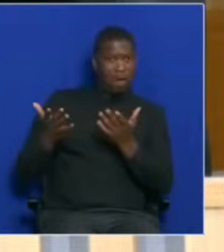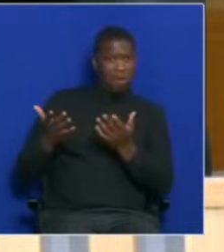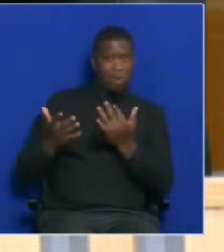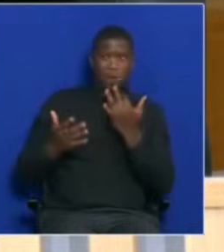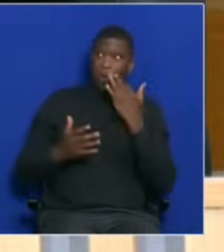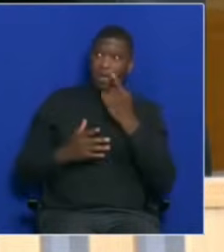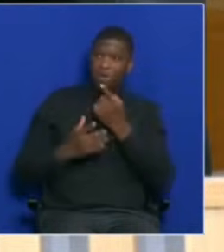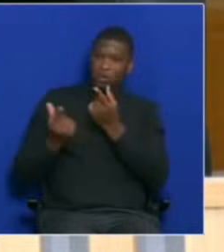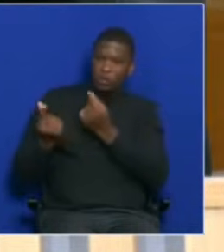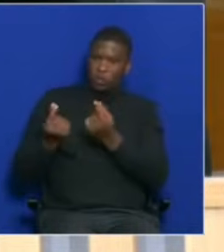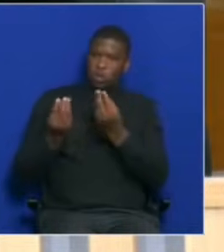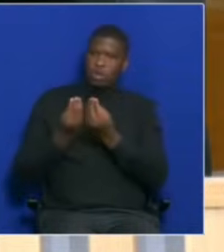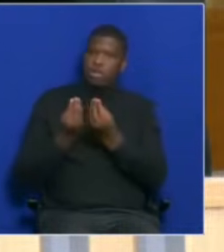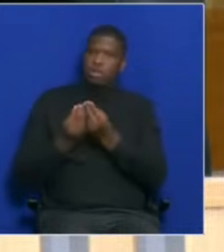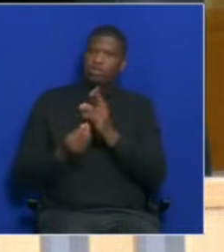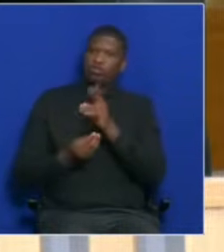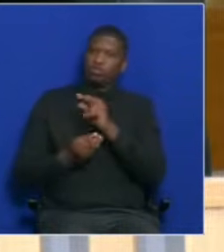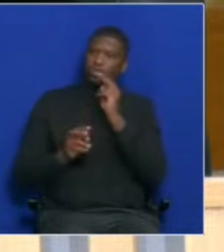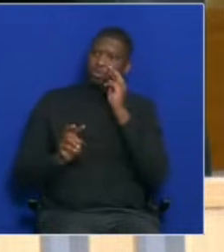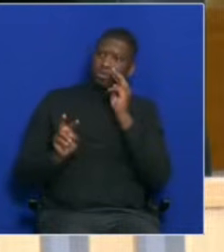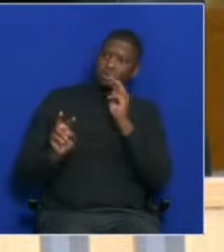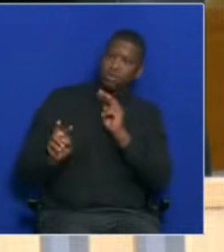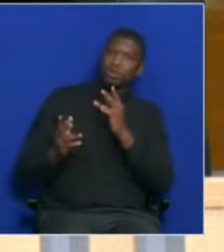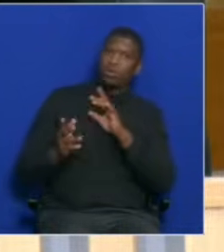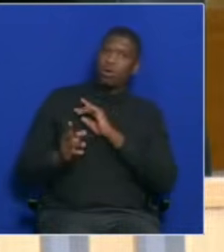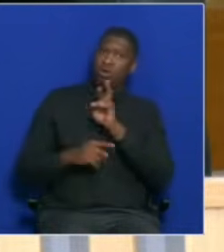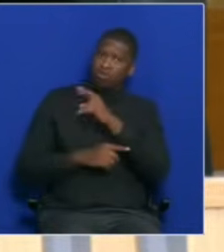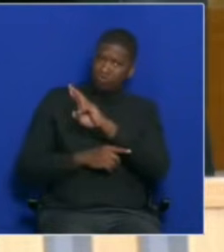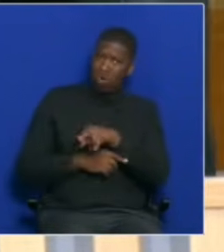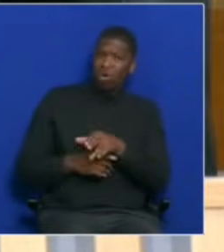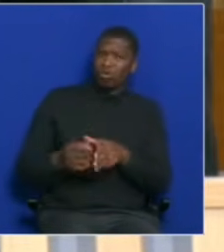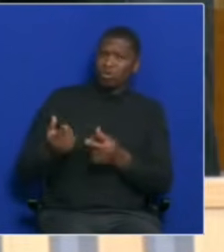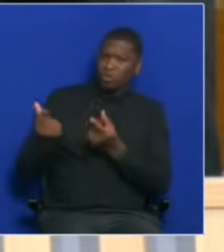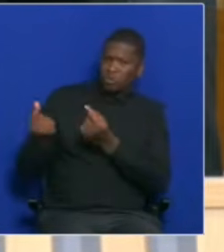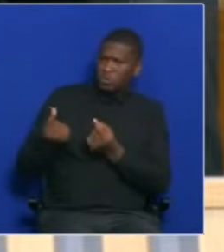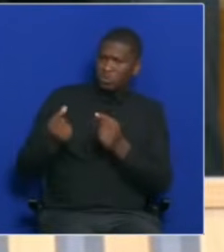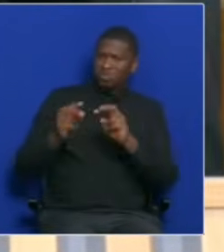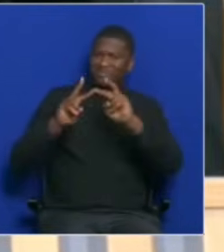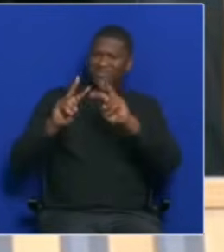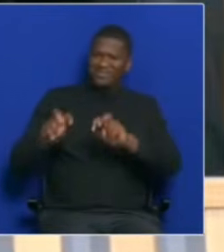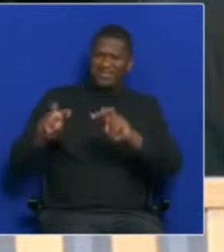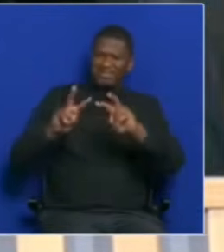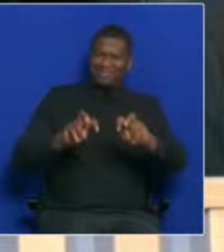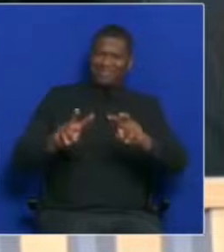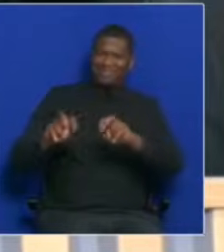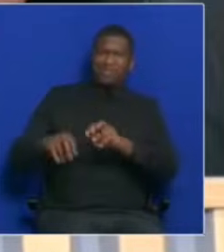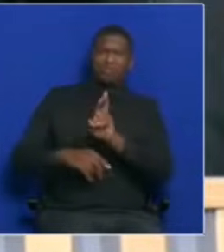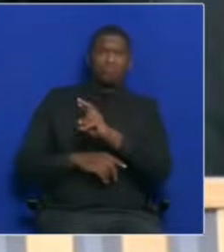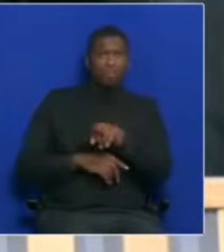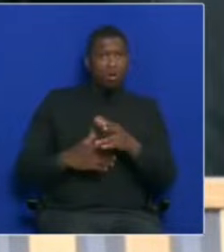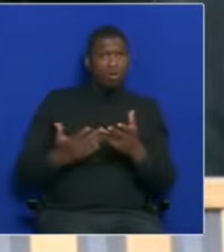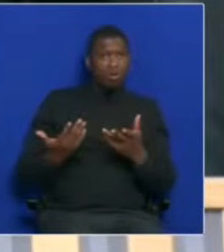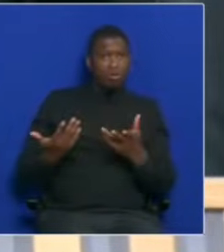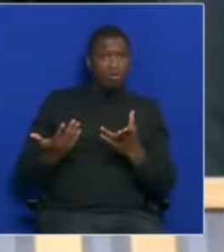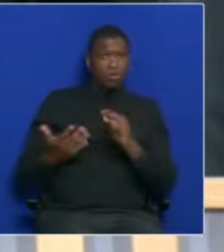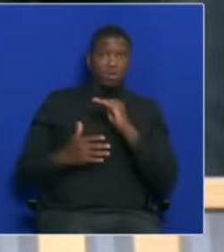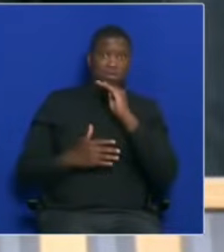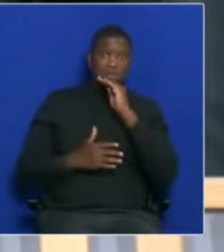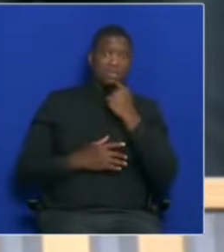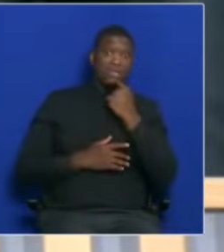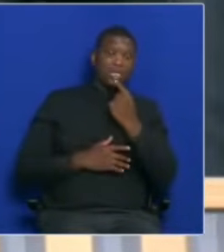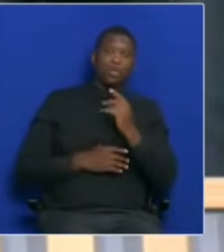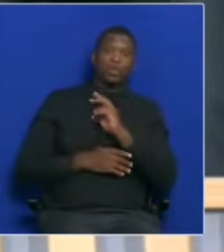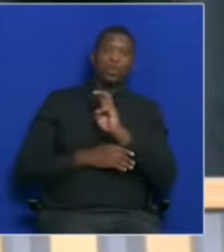wrong? Because it is wrong, this investigation. And that's not me saying there was no merit in the blue